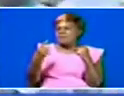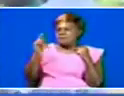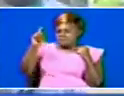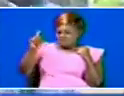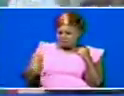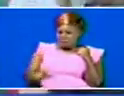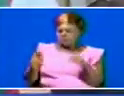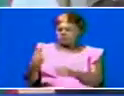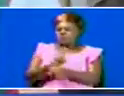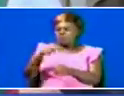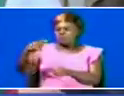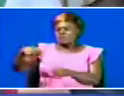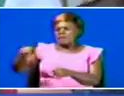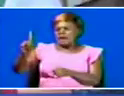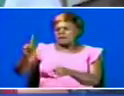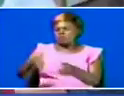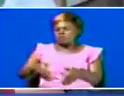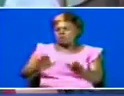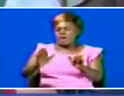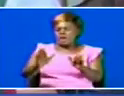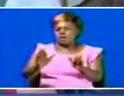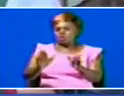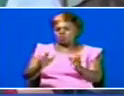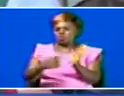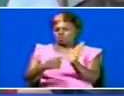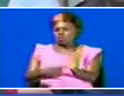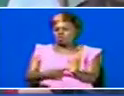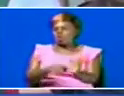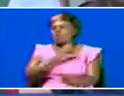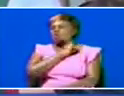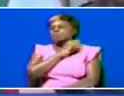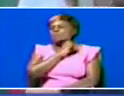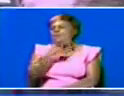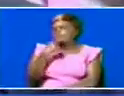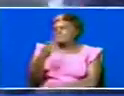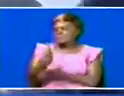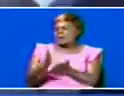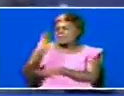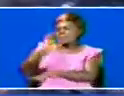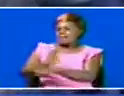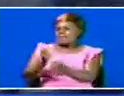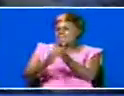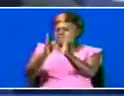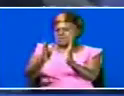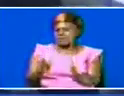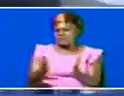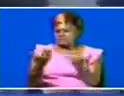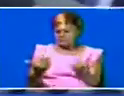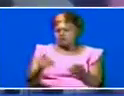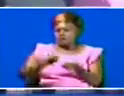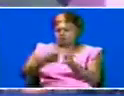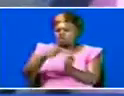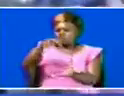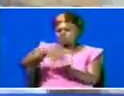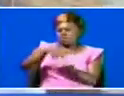use the right channels to air their grievances. Kewasis says some church leaders are now politicizing